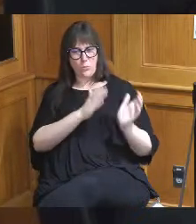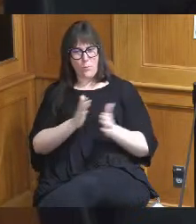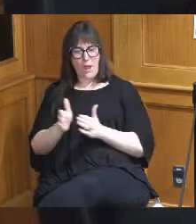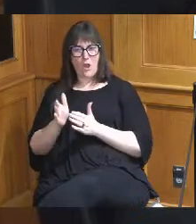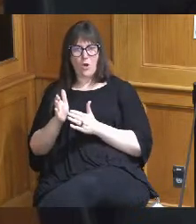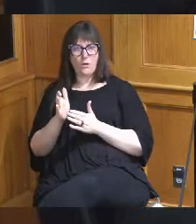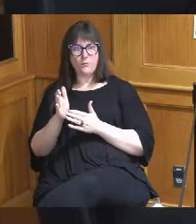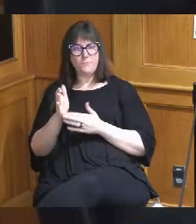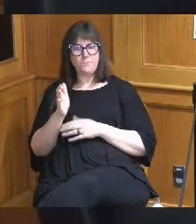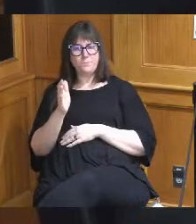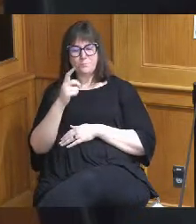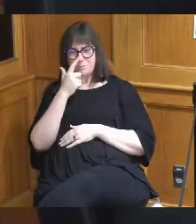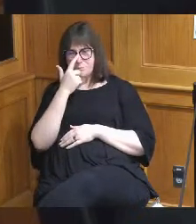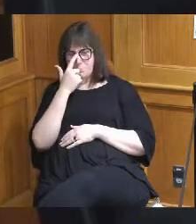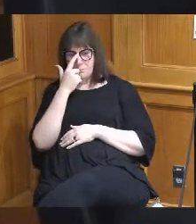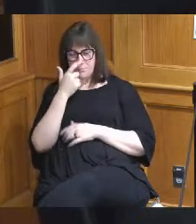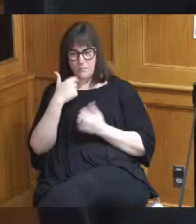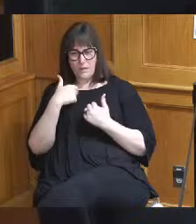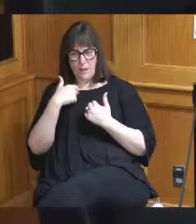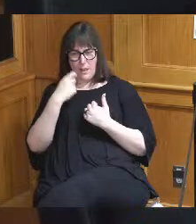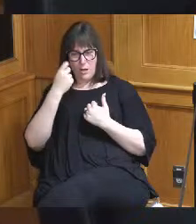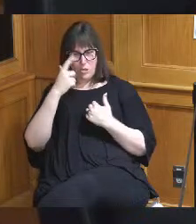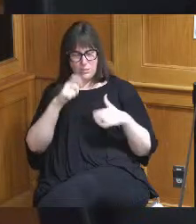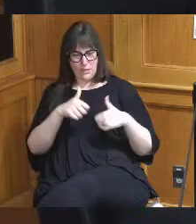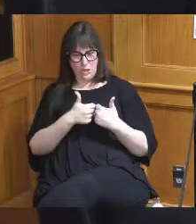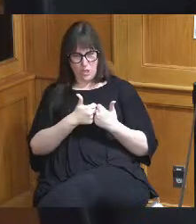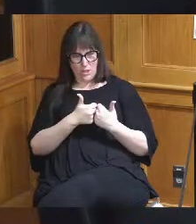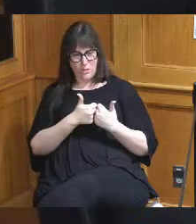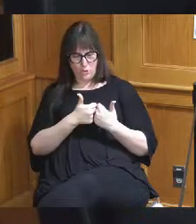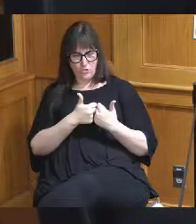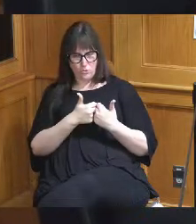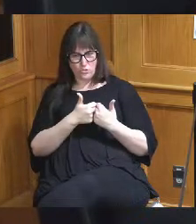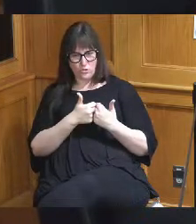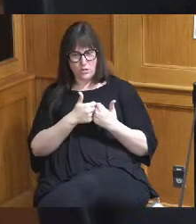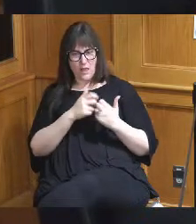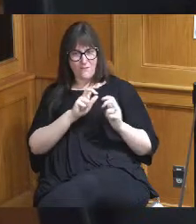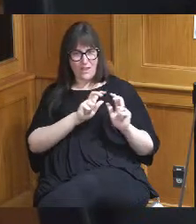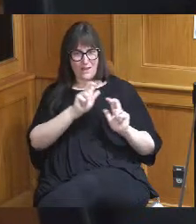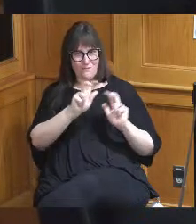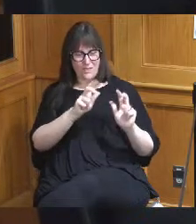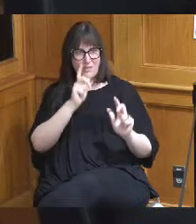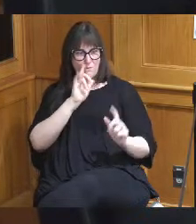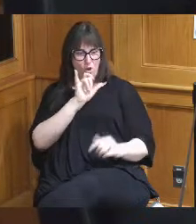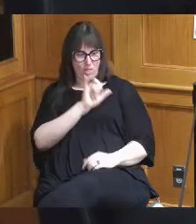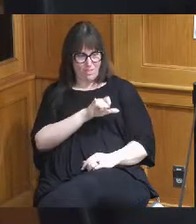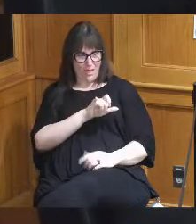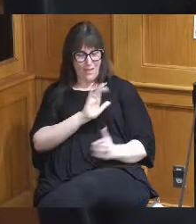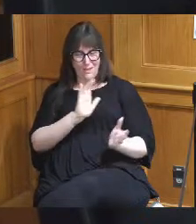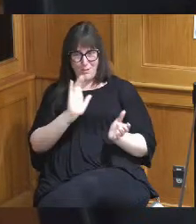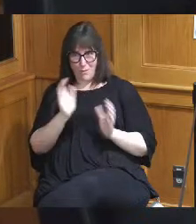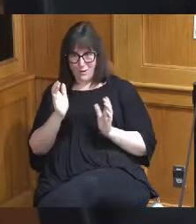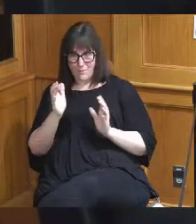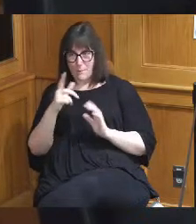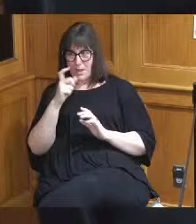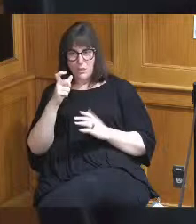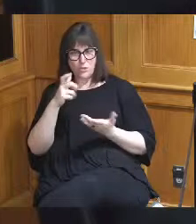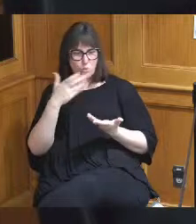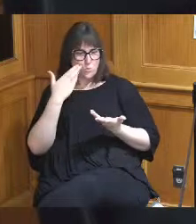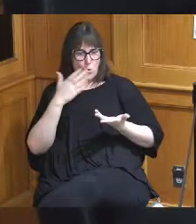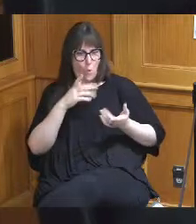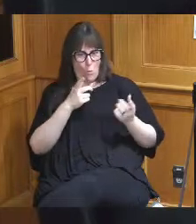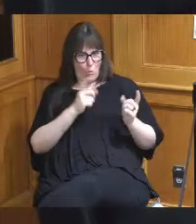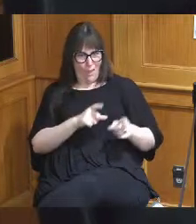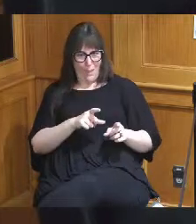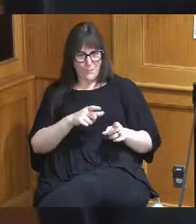get to that, but I understand the challenge of investing in that versus, because you don't know what the fruits of that will